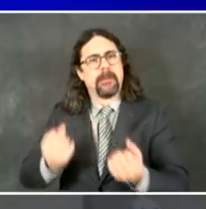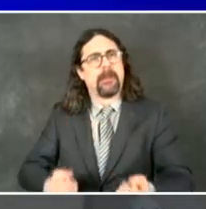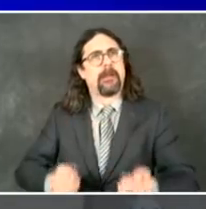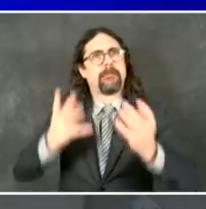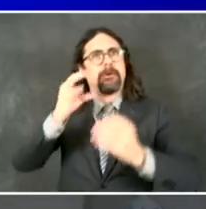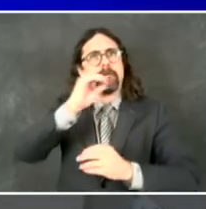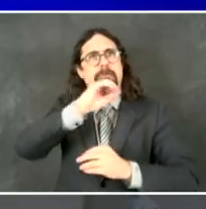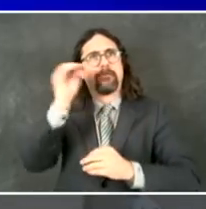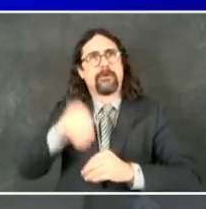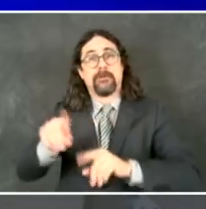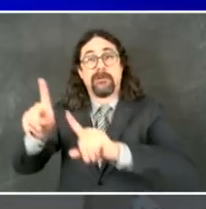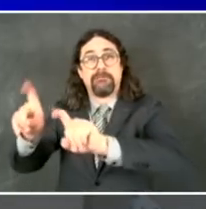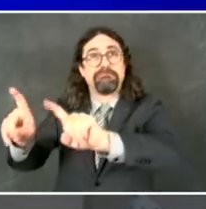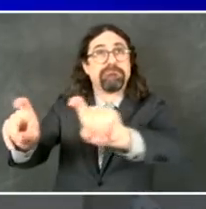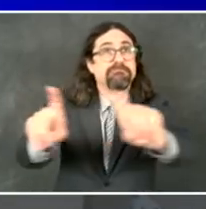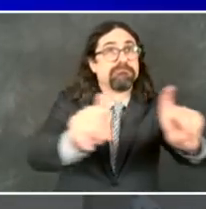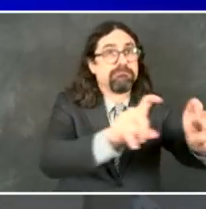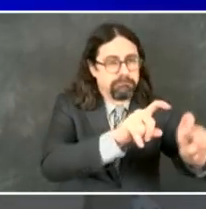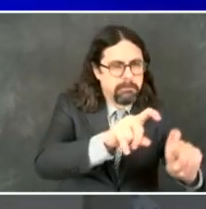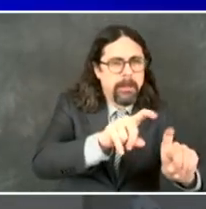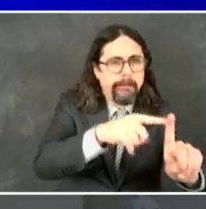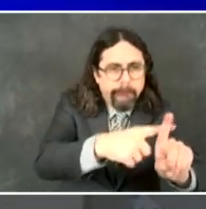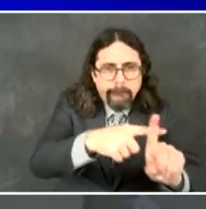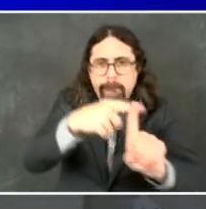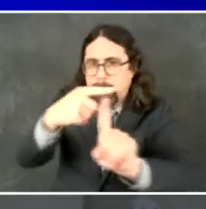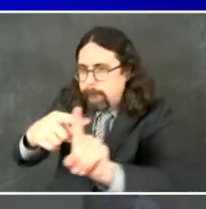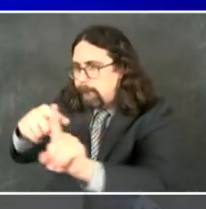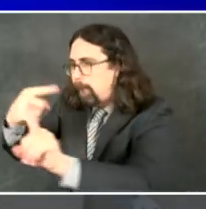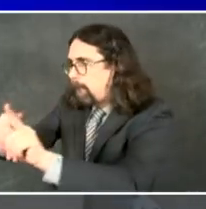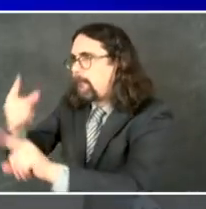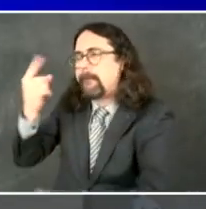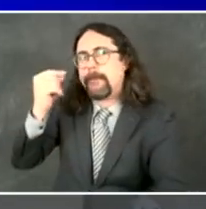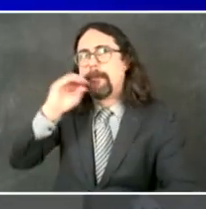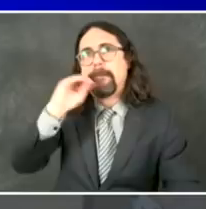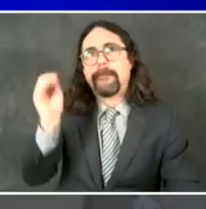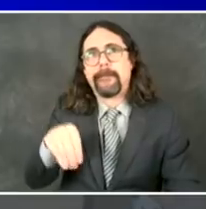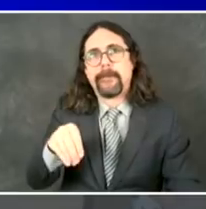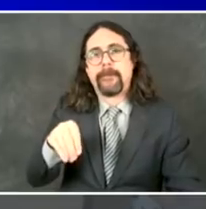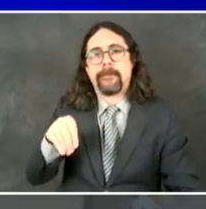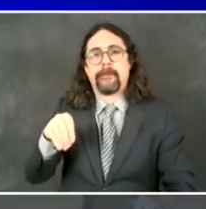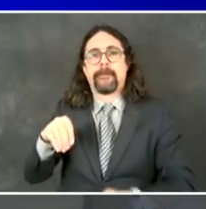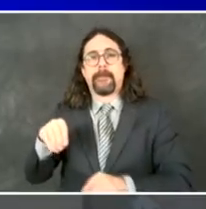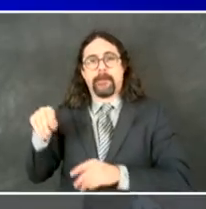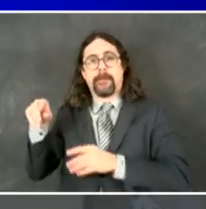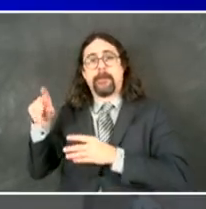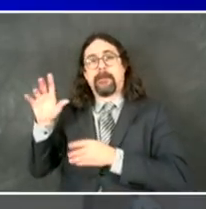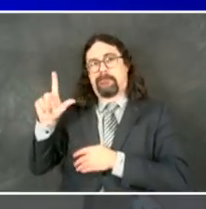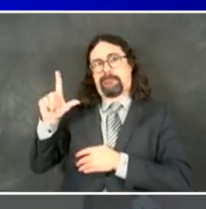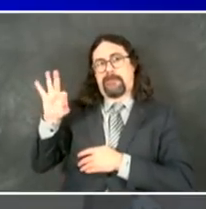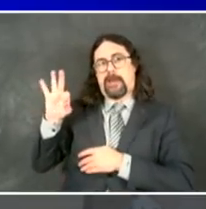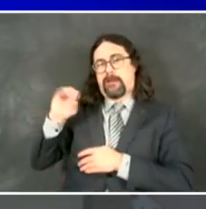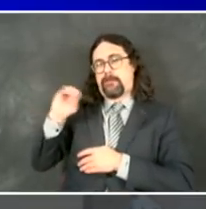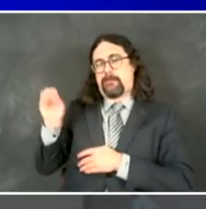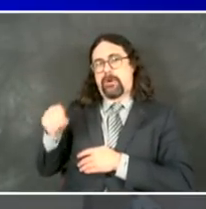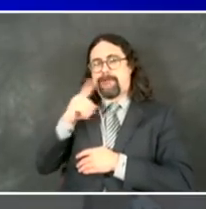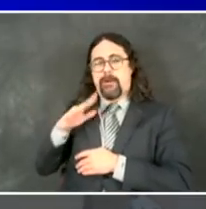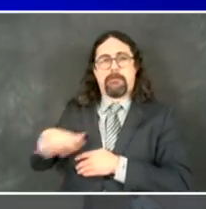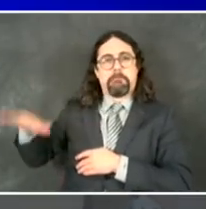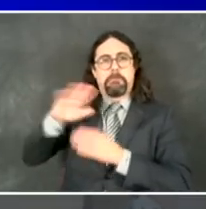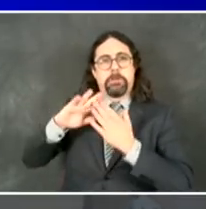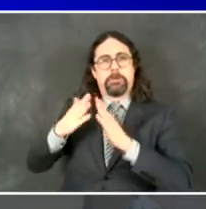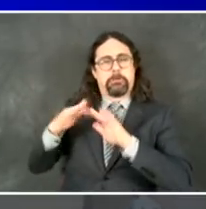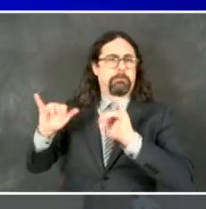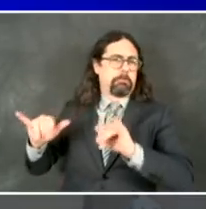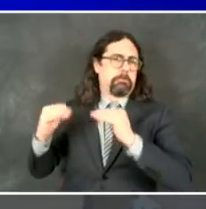one place that was not so good, the public health lab tests, went up 46% to 55%. That is, again,